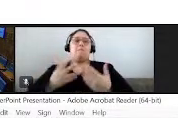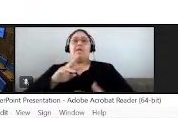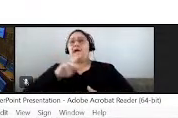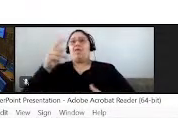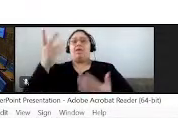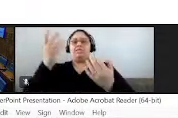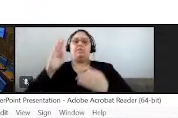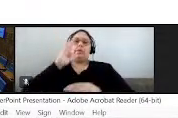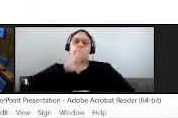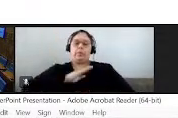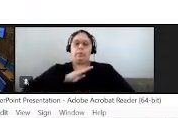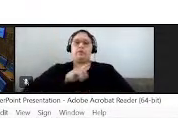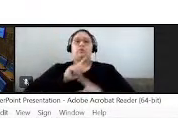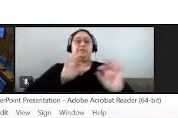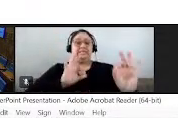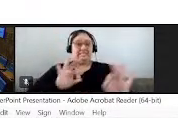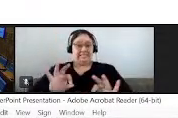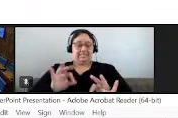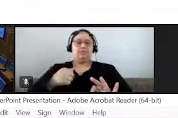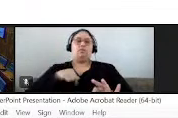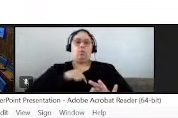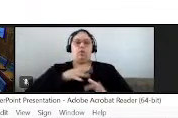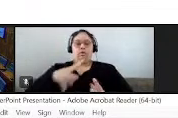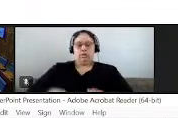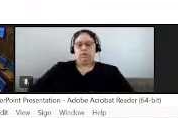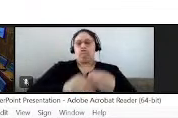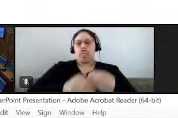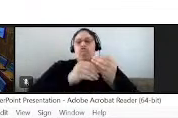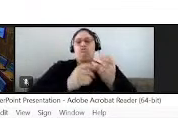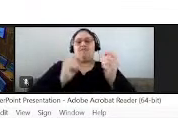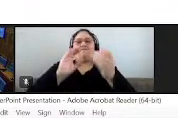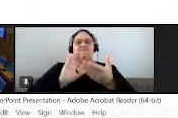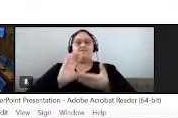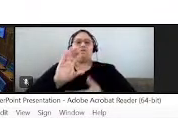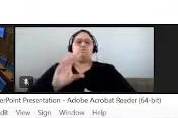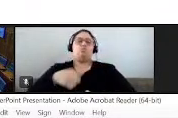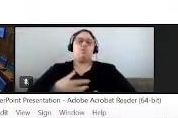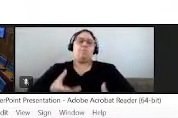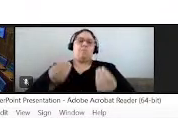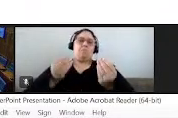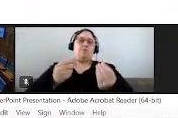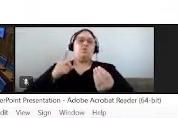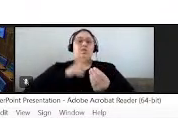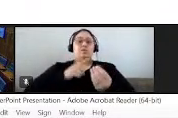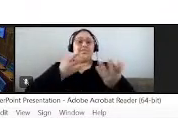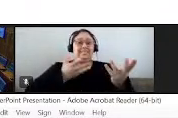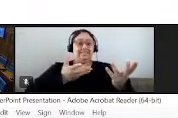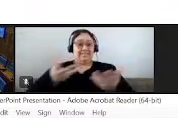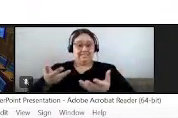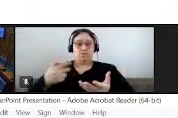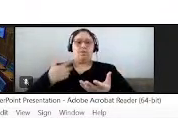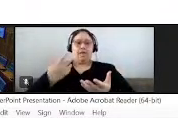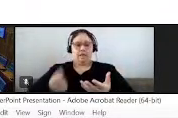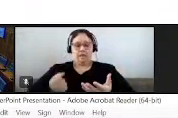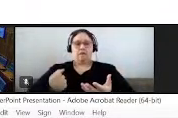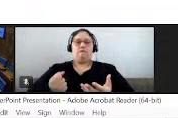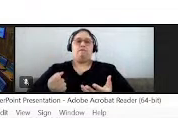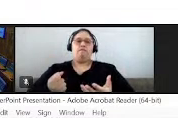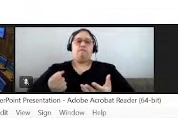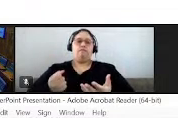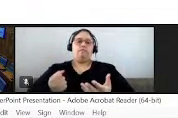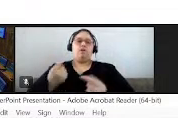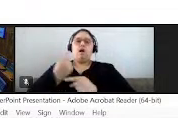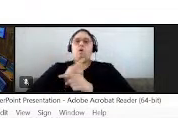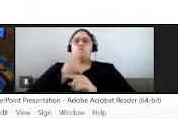expected. So we said that with the additional funds that we may get, can we then have them and